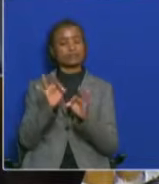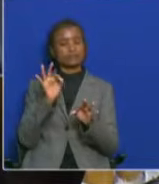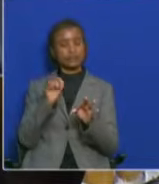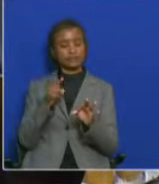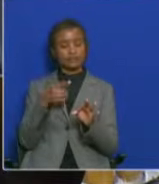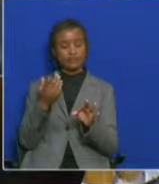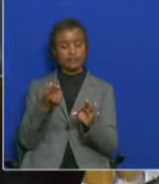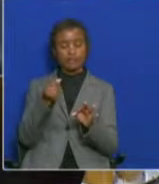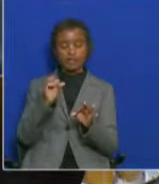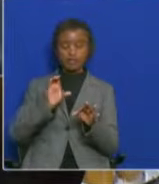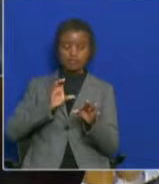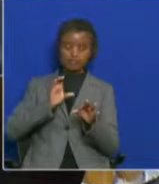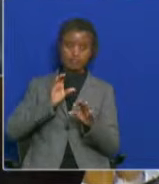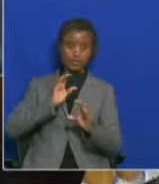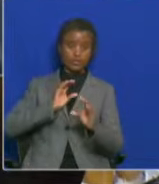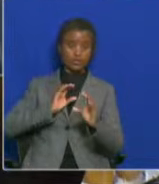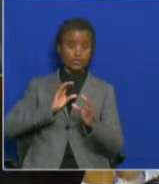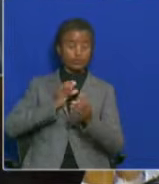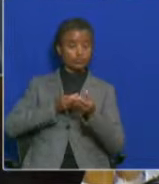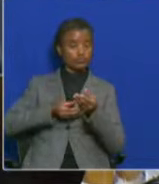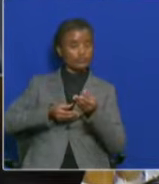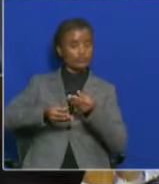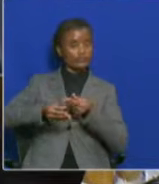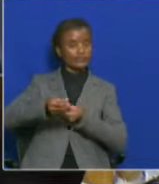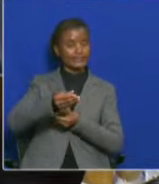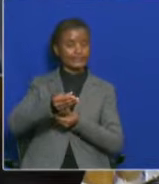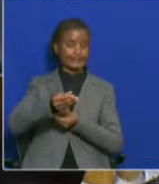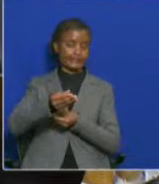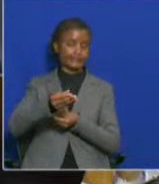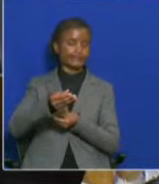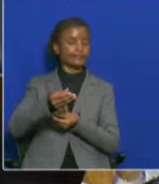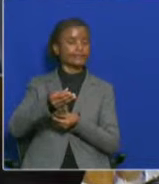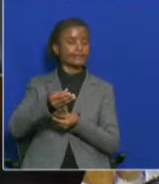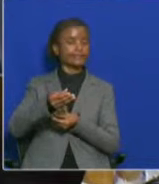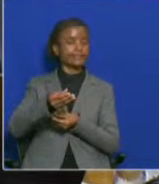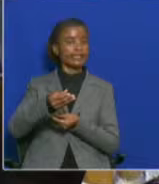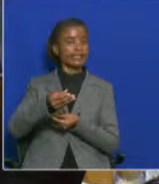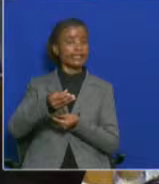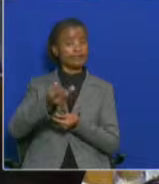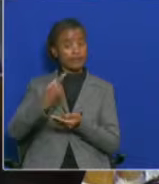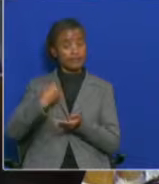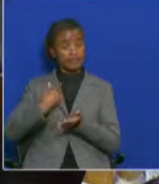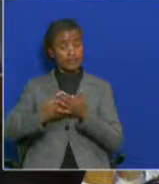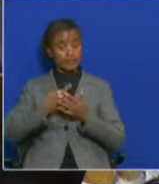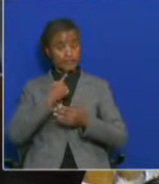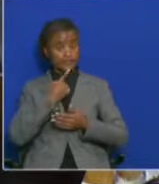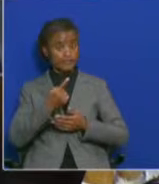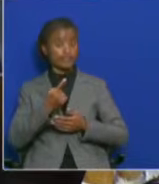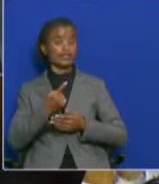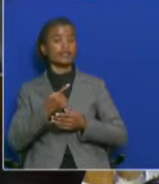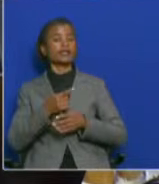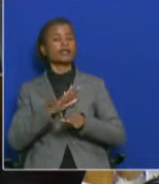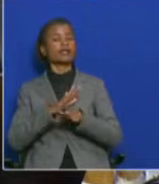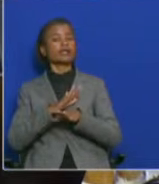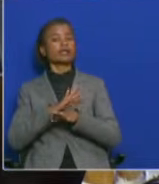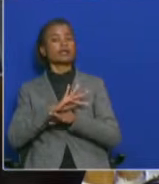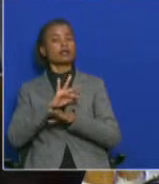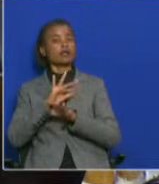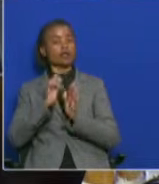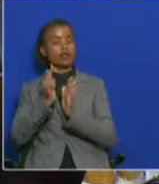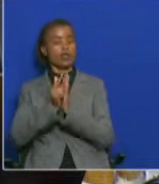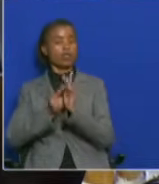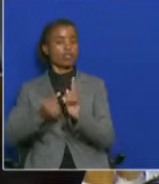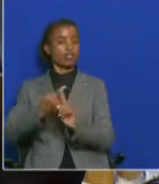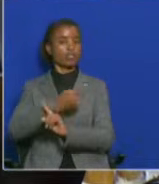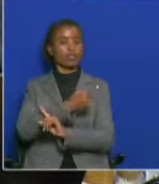which I can say because we've been given permission, the illegal Pieterse transaction. But again, I'm